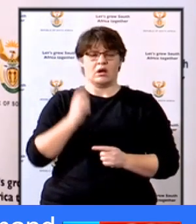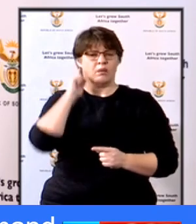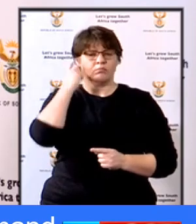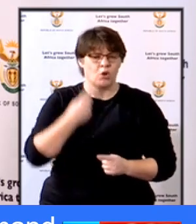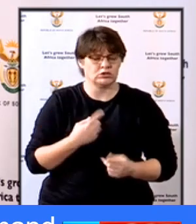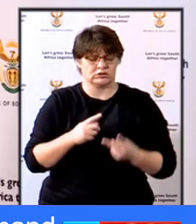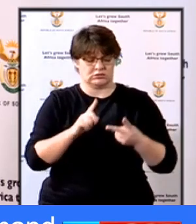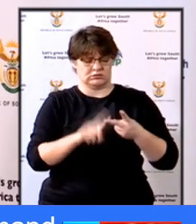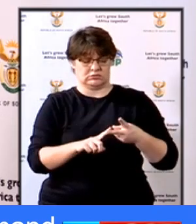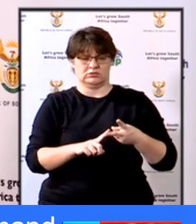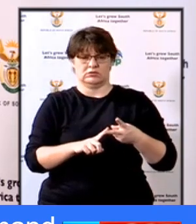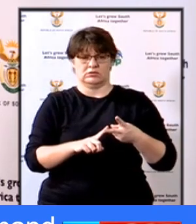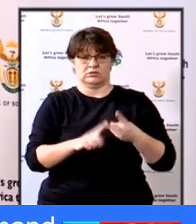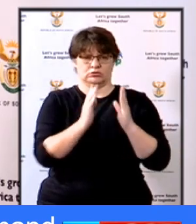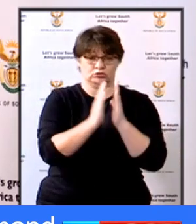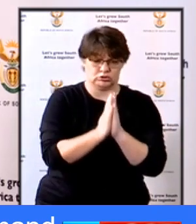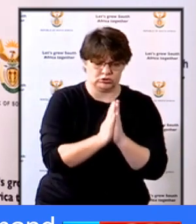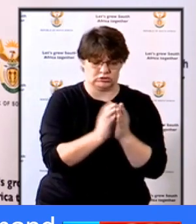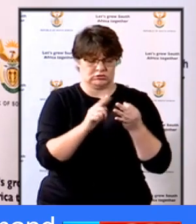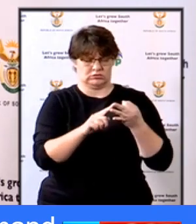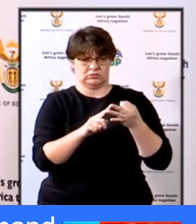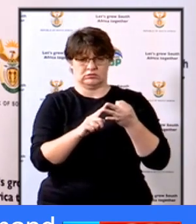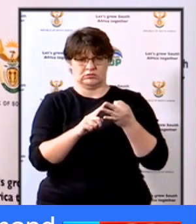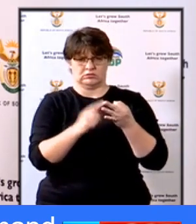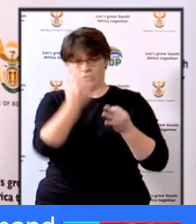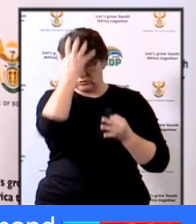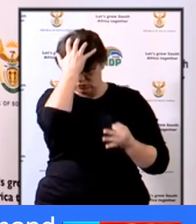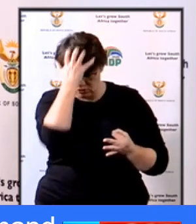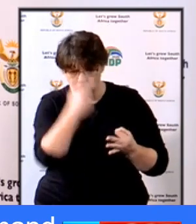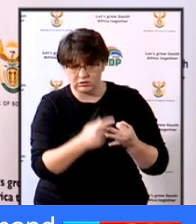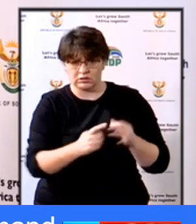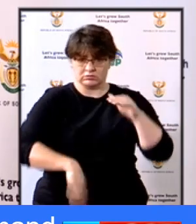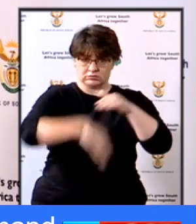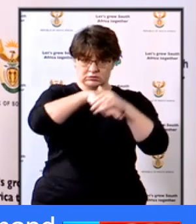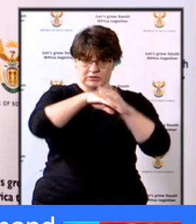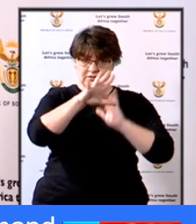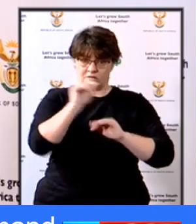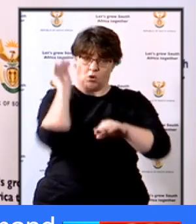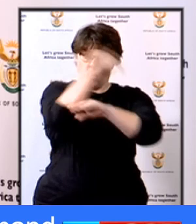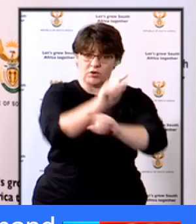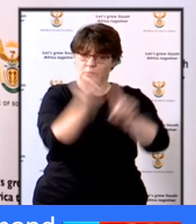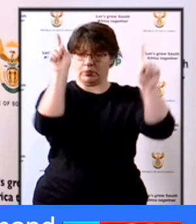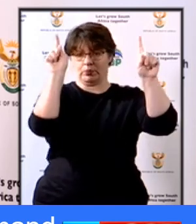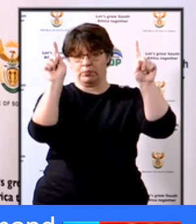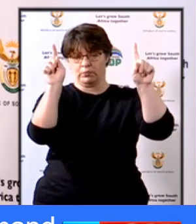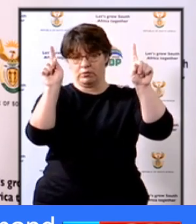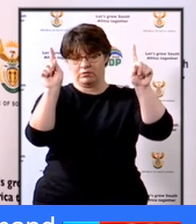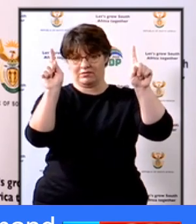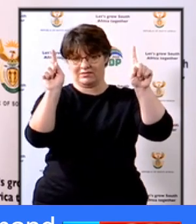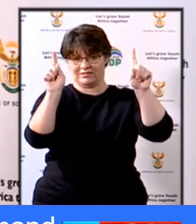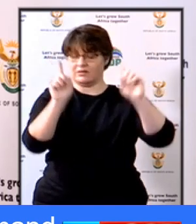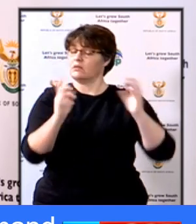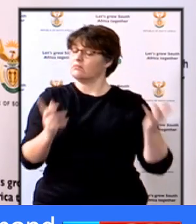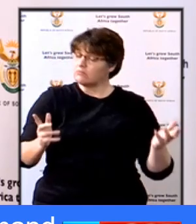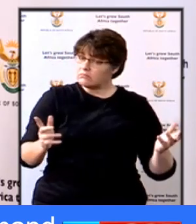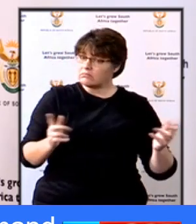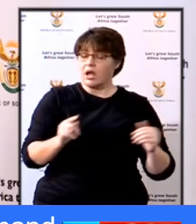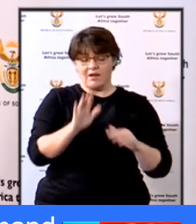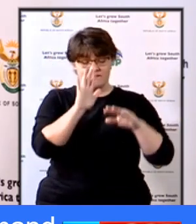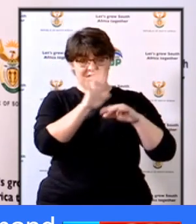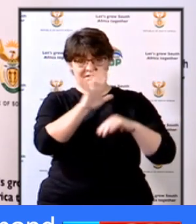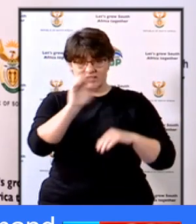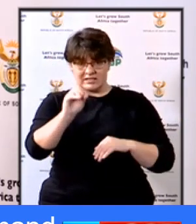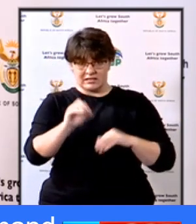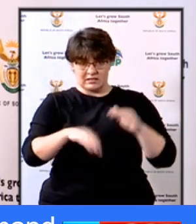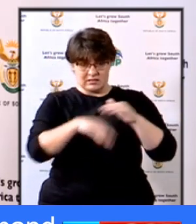mosque or a church that will have more than 50 people at any given point in time. But even those 50